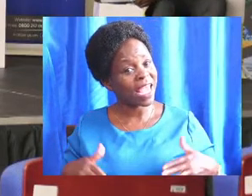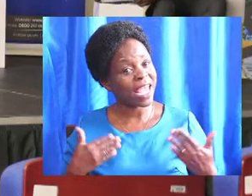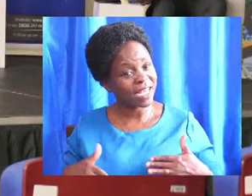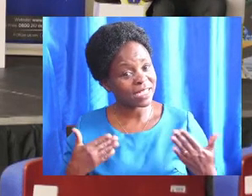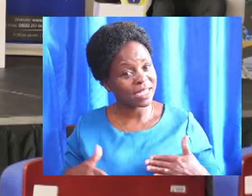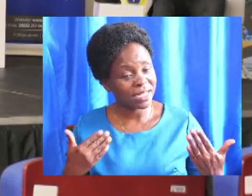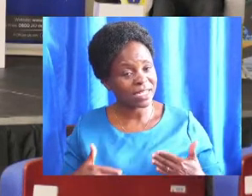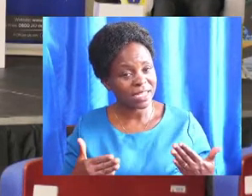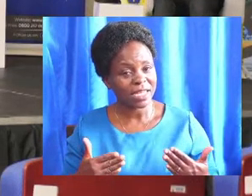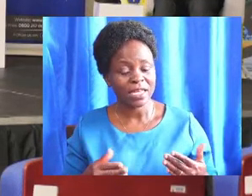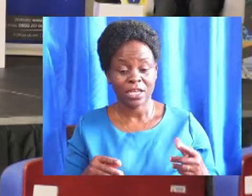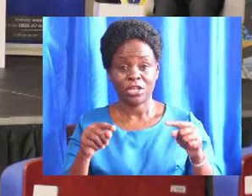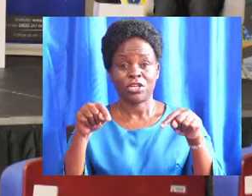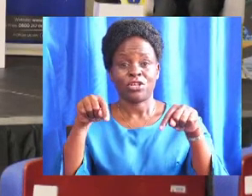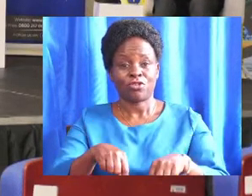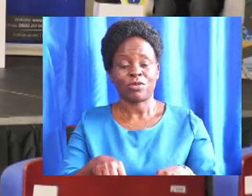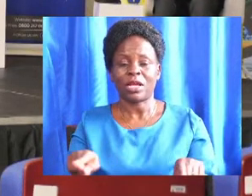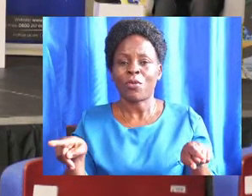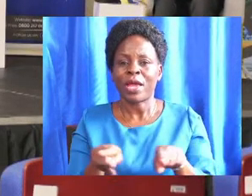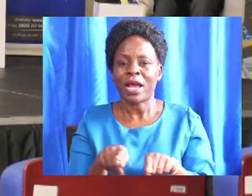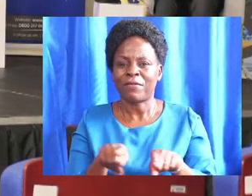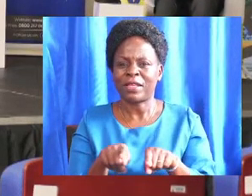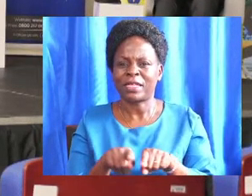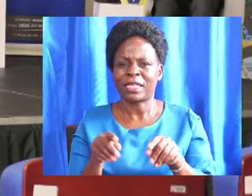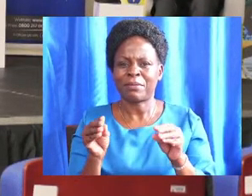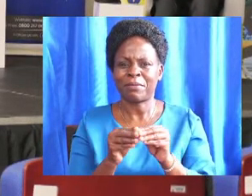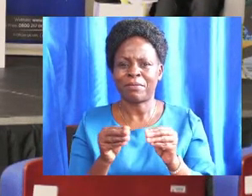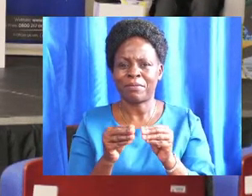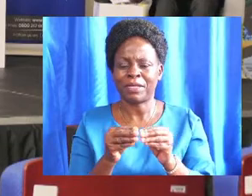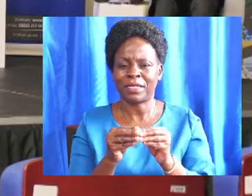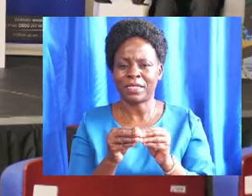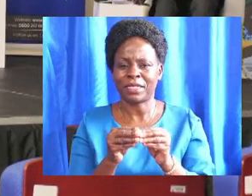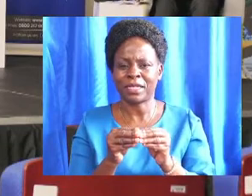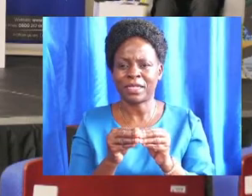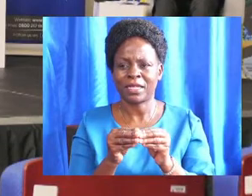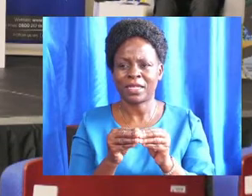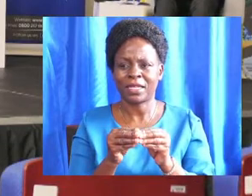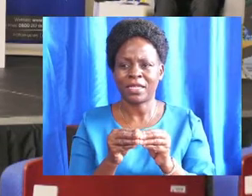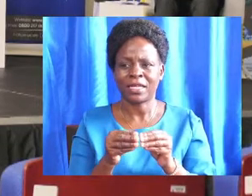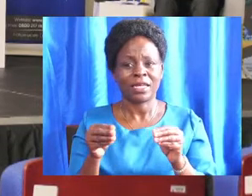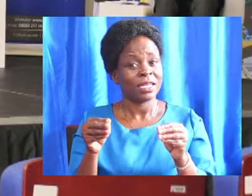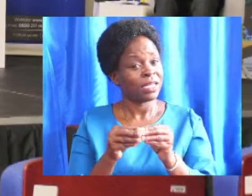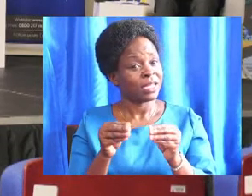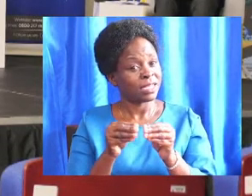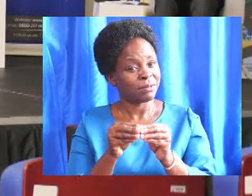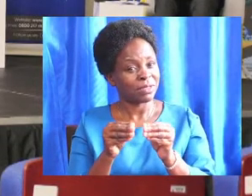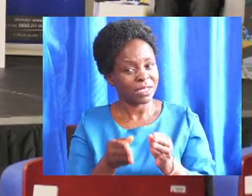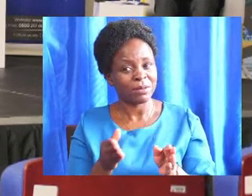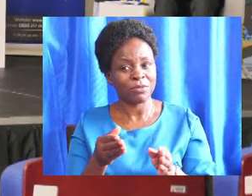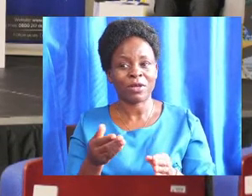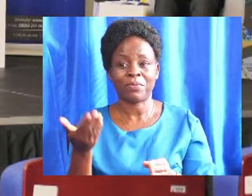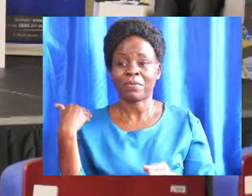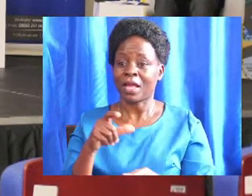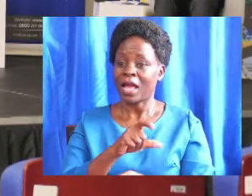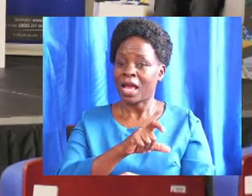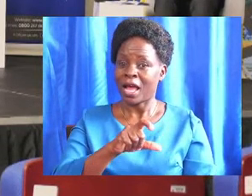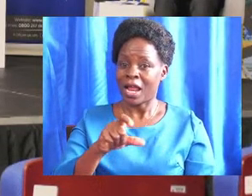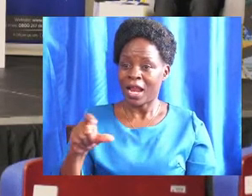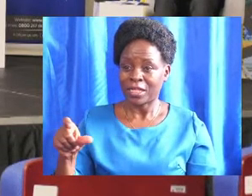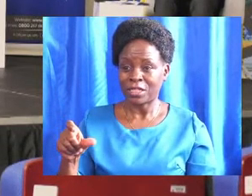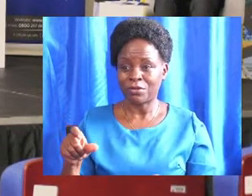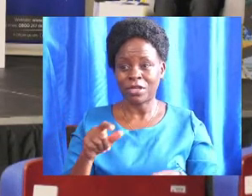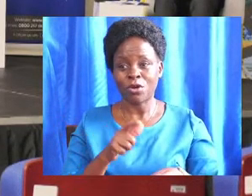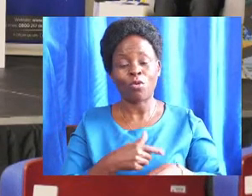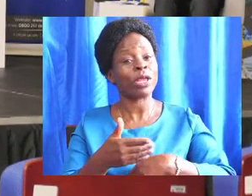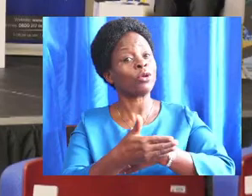had the same meeting, a meeting of a similar nature last week when we